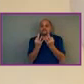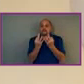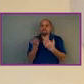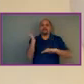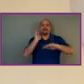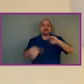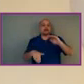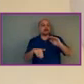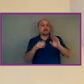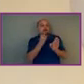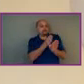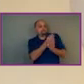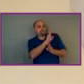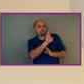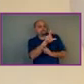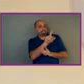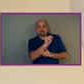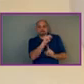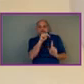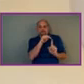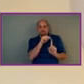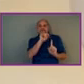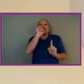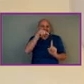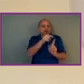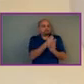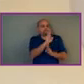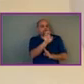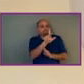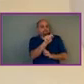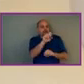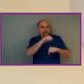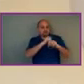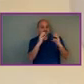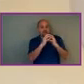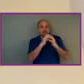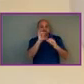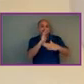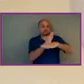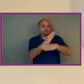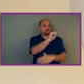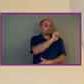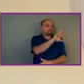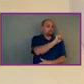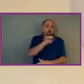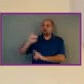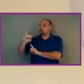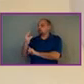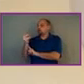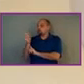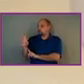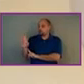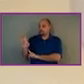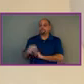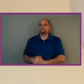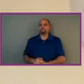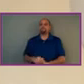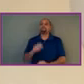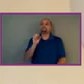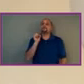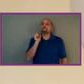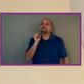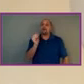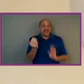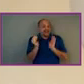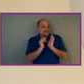belt, which reside between Mars and Jupiter. So, and